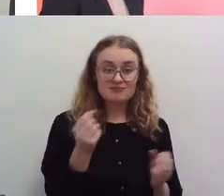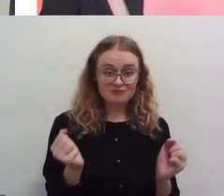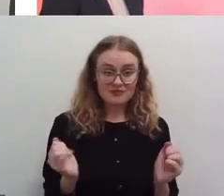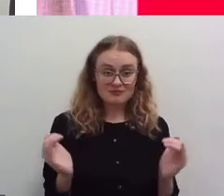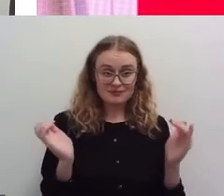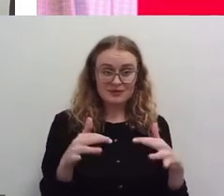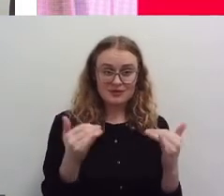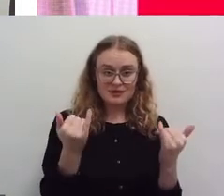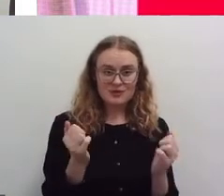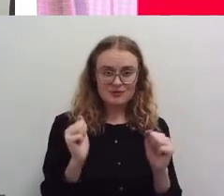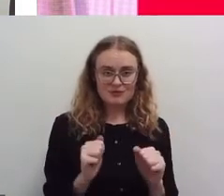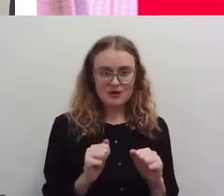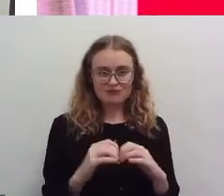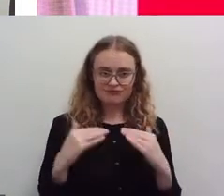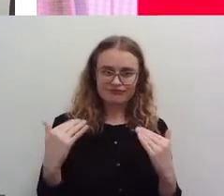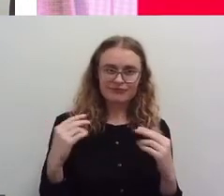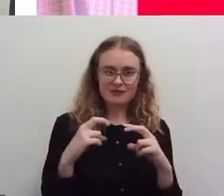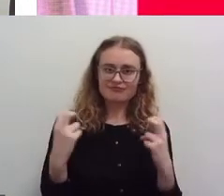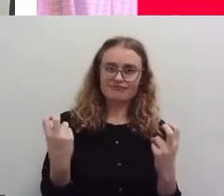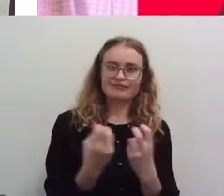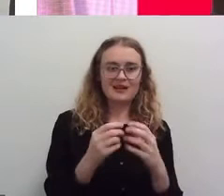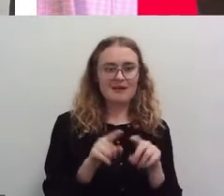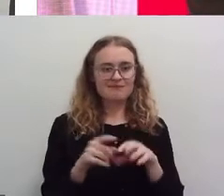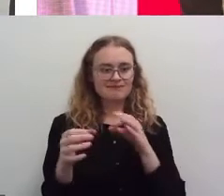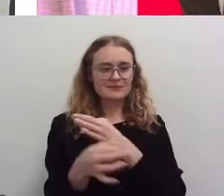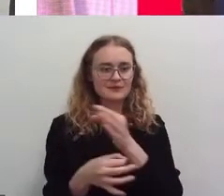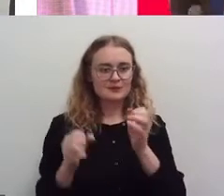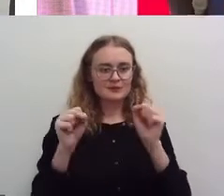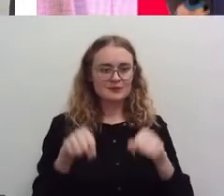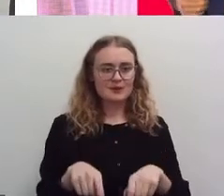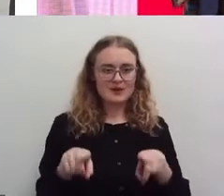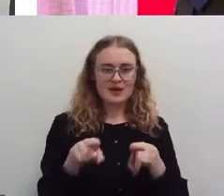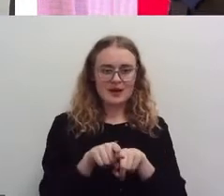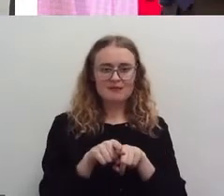and interesting conference. Thank you very much.